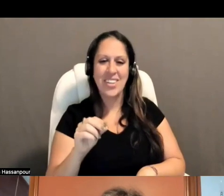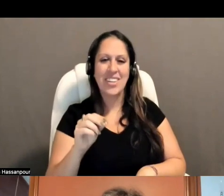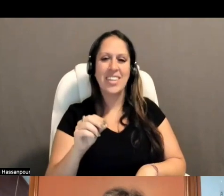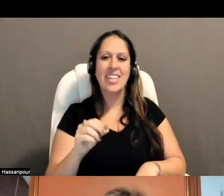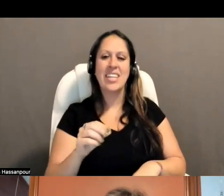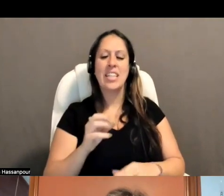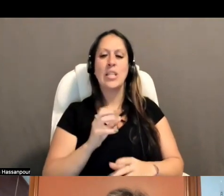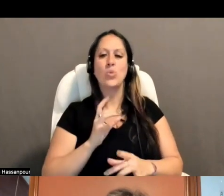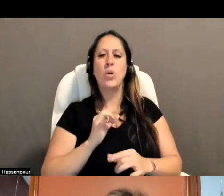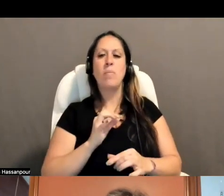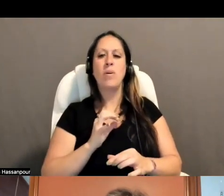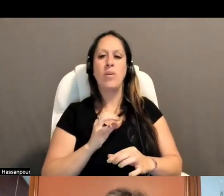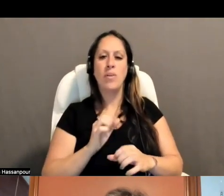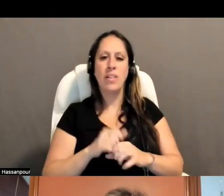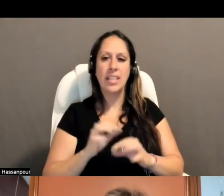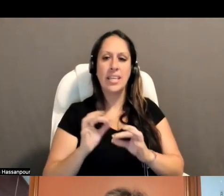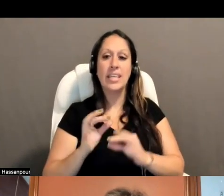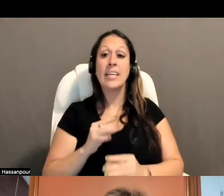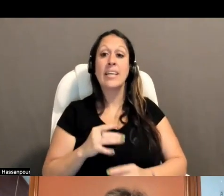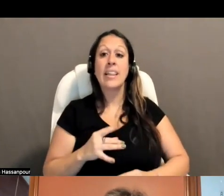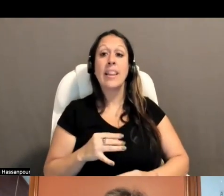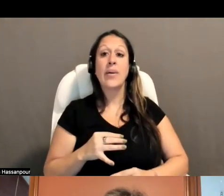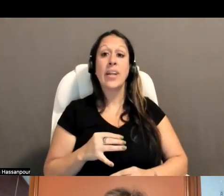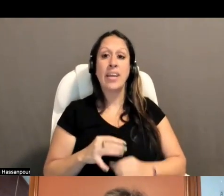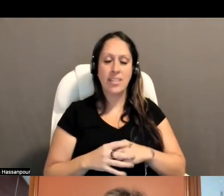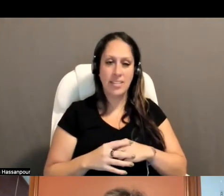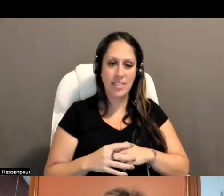trombone, the clarinet, the